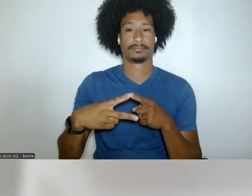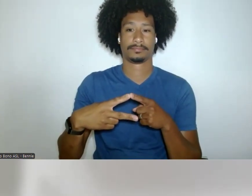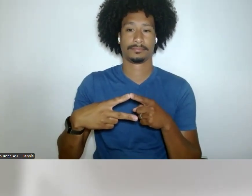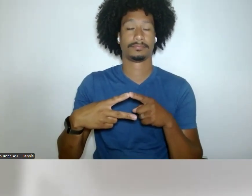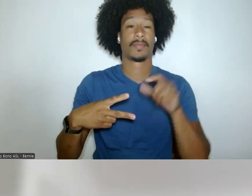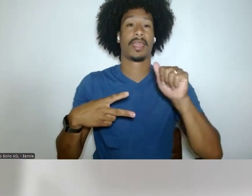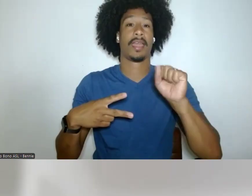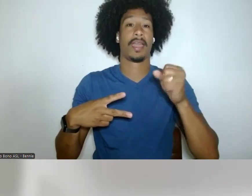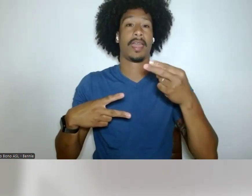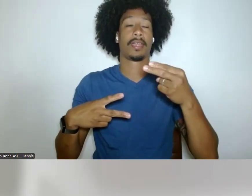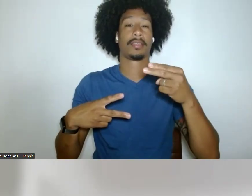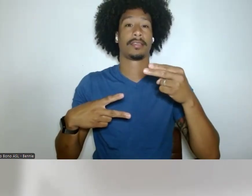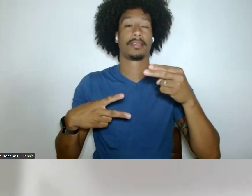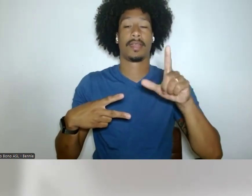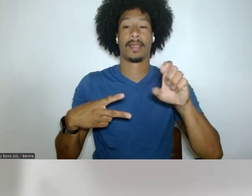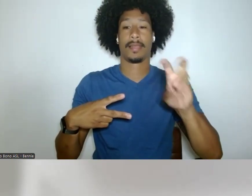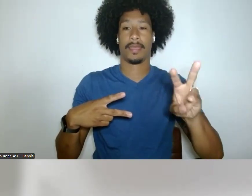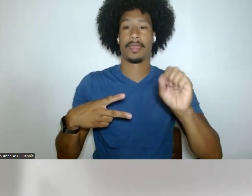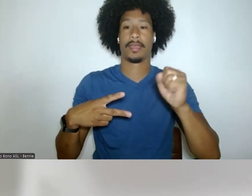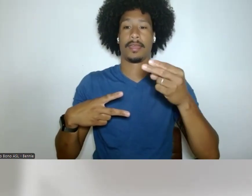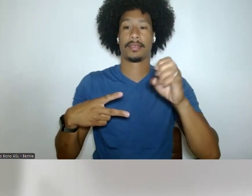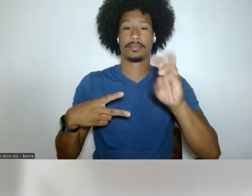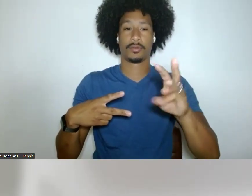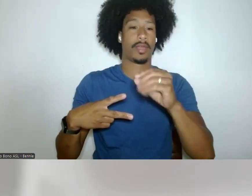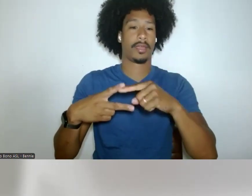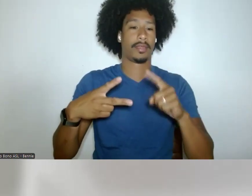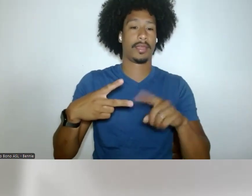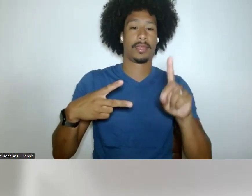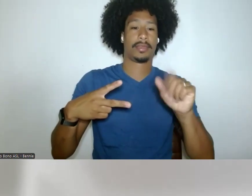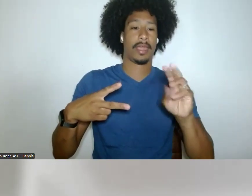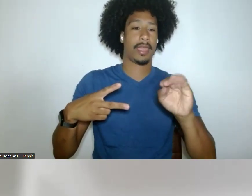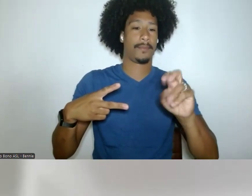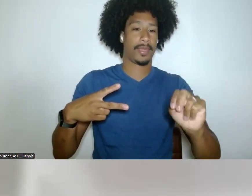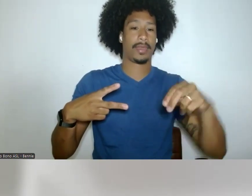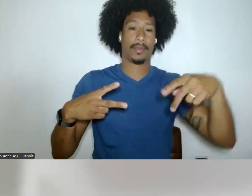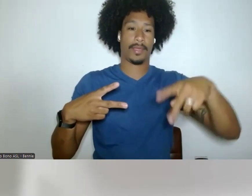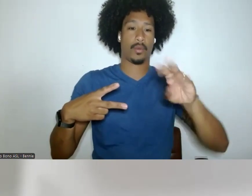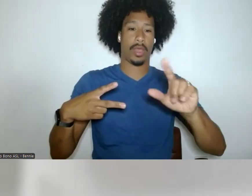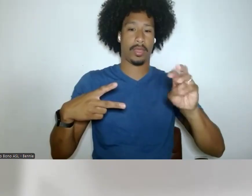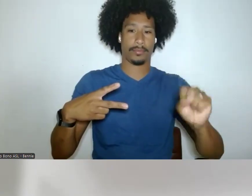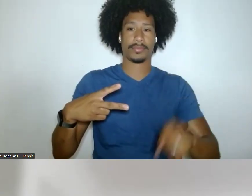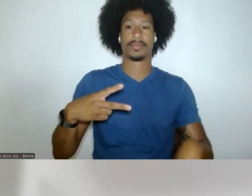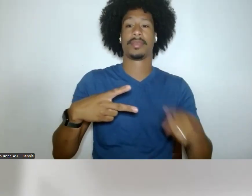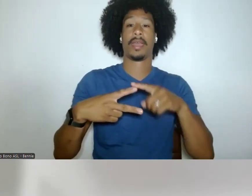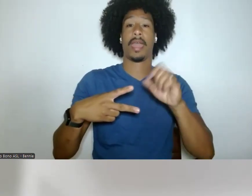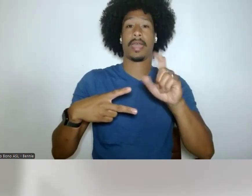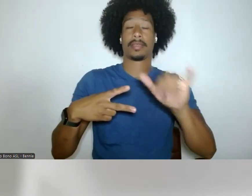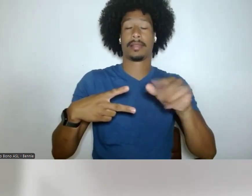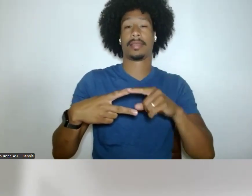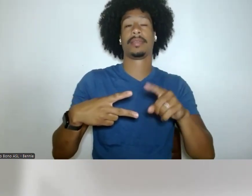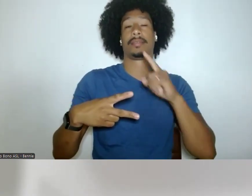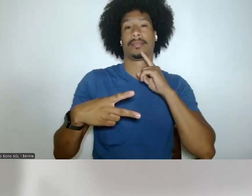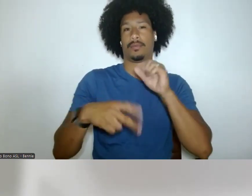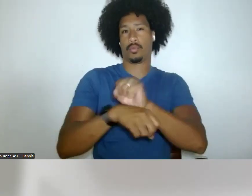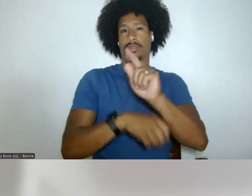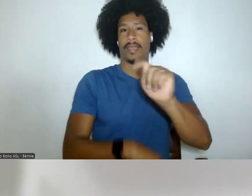Ashley Shew and Damien P. Williams. So Ashley is a professor of science, technology, and society at Virginia Tech,